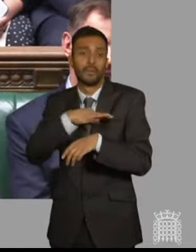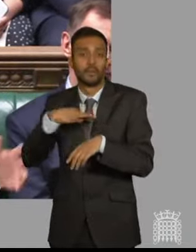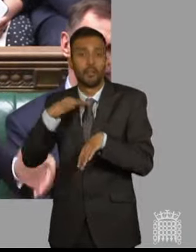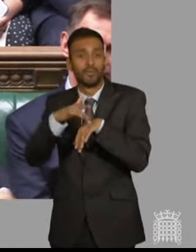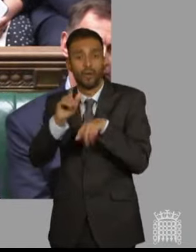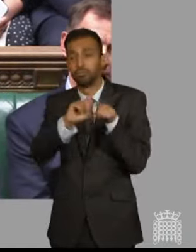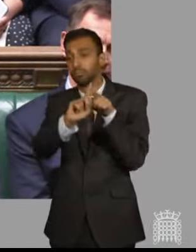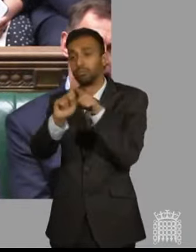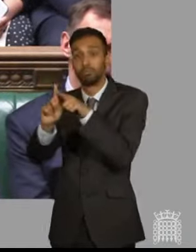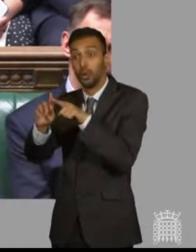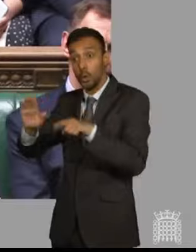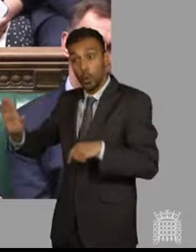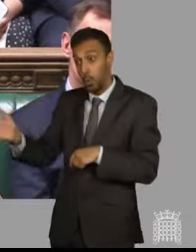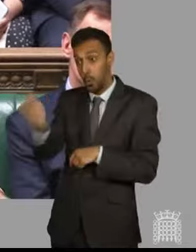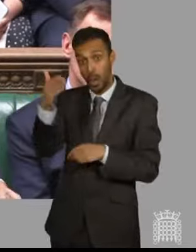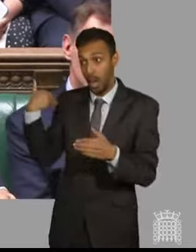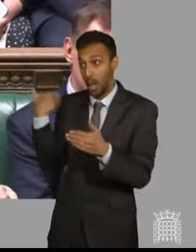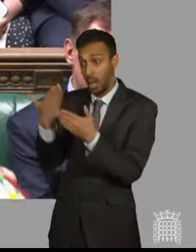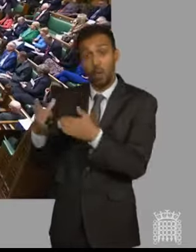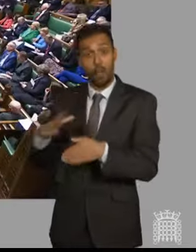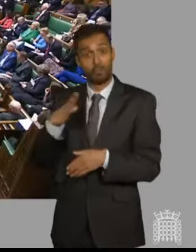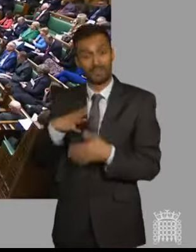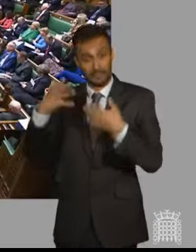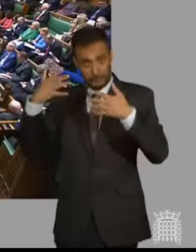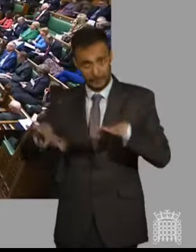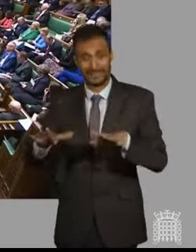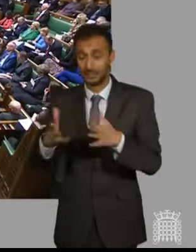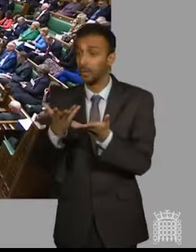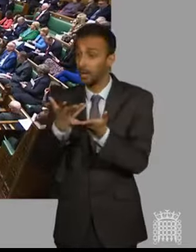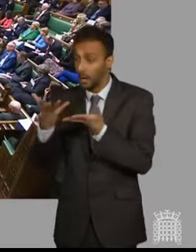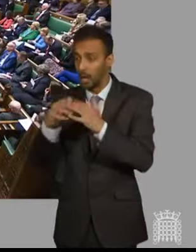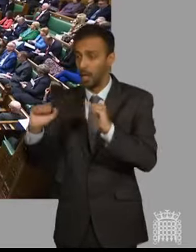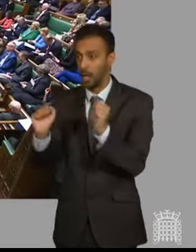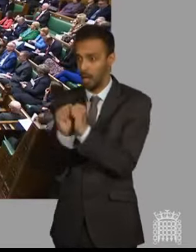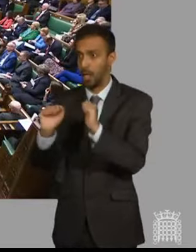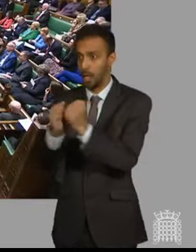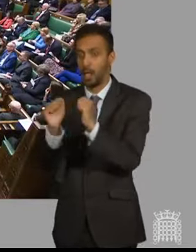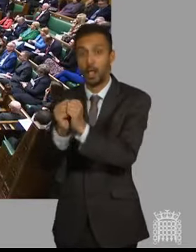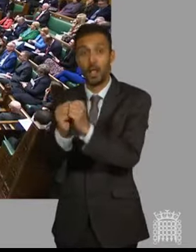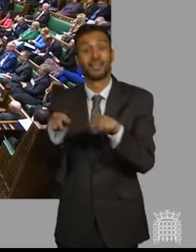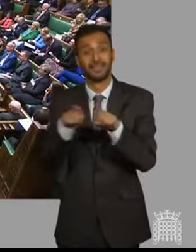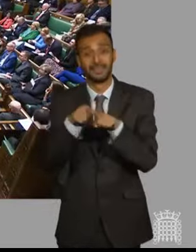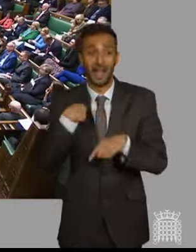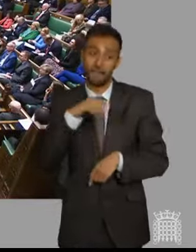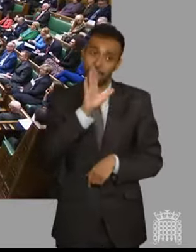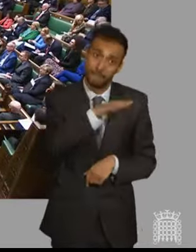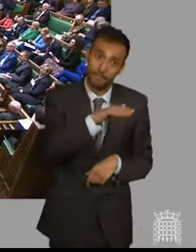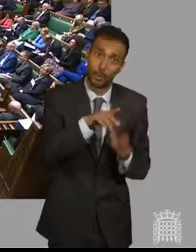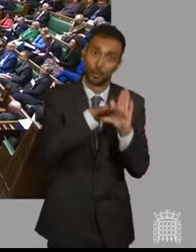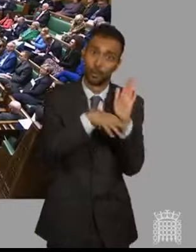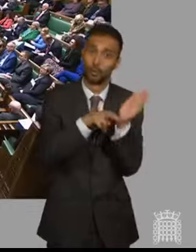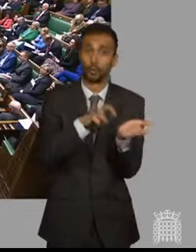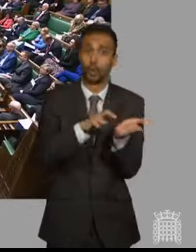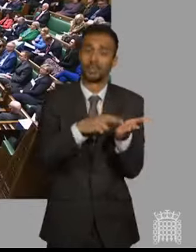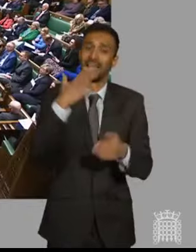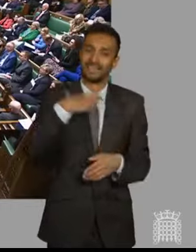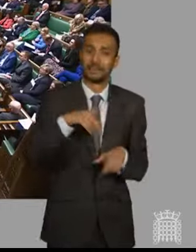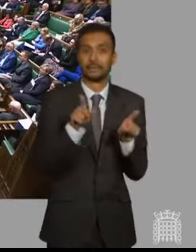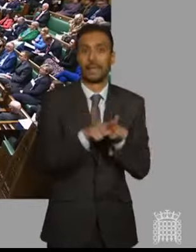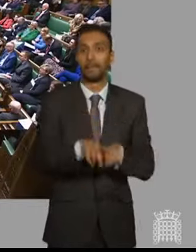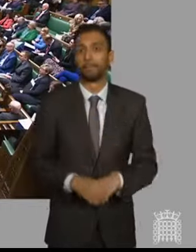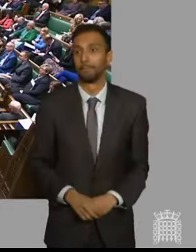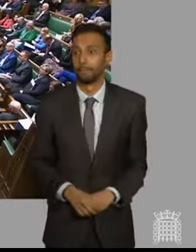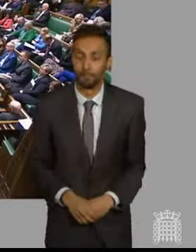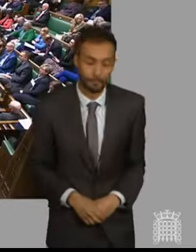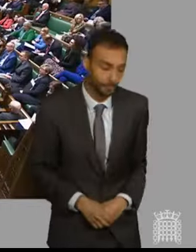government, and urge the junior doctors to do the same. Andrew Percy. Mr. Speaker, I believe that not all Jewish